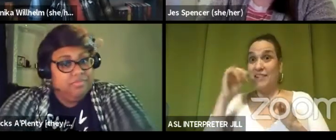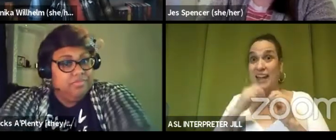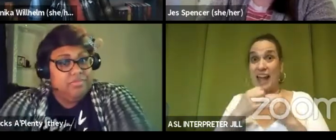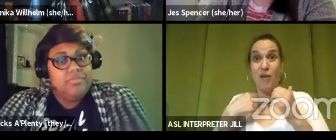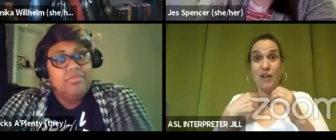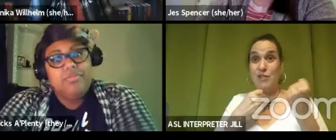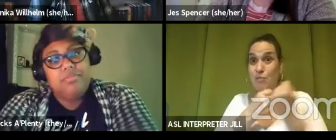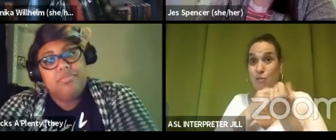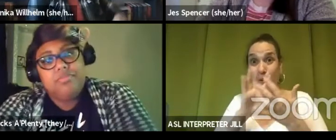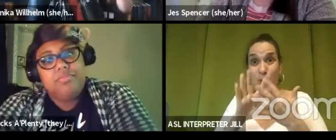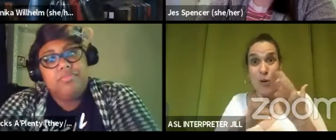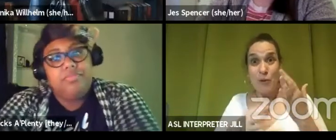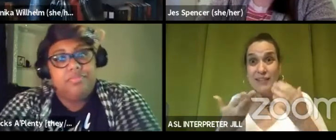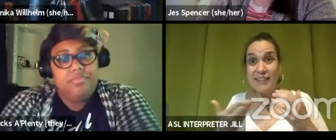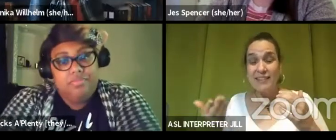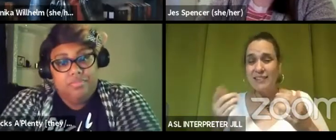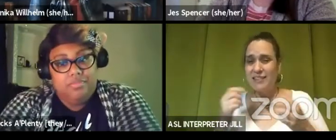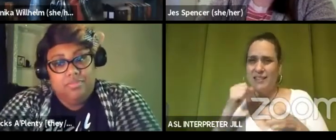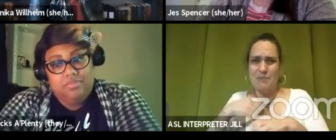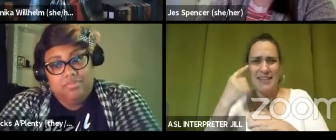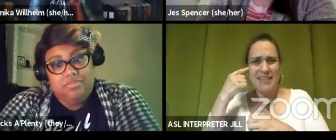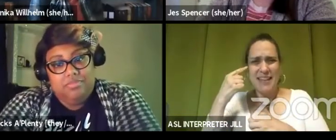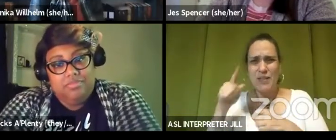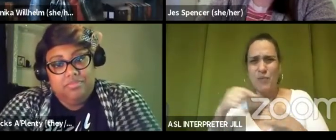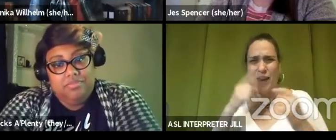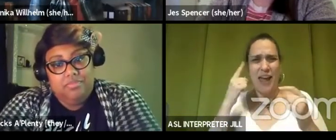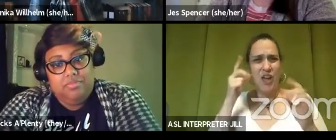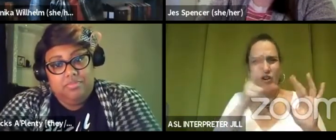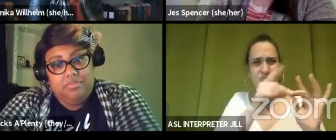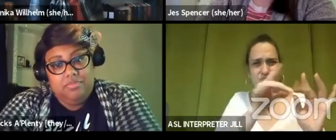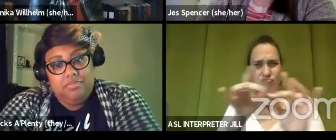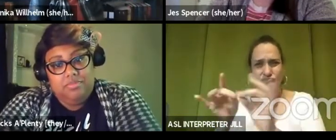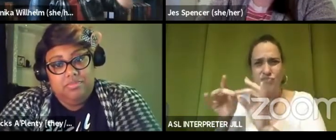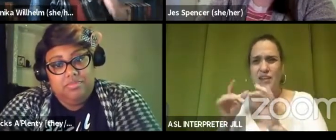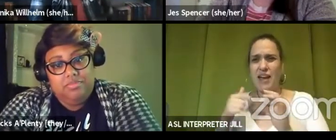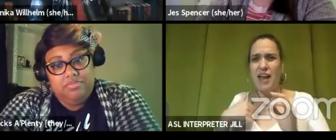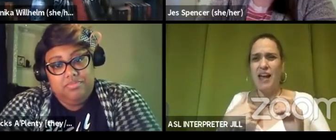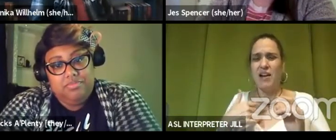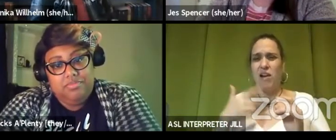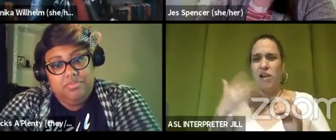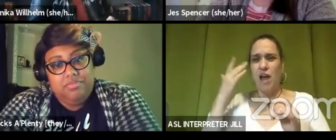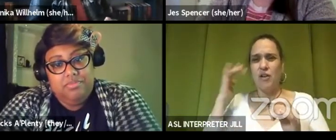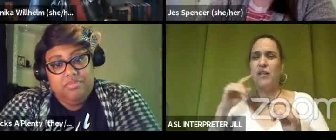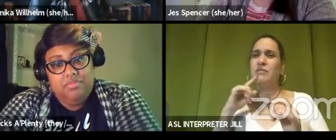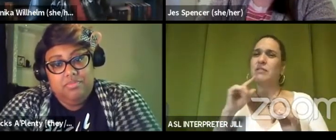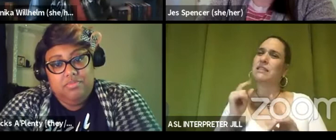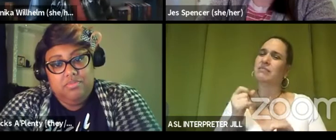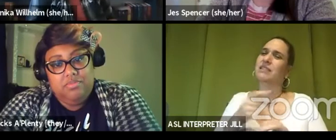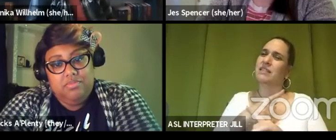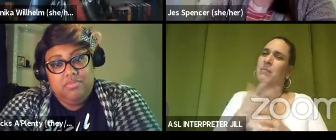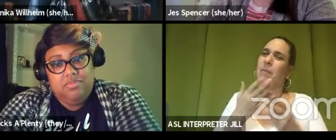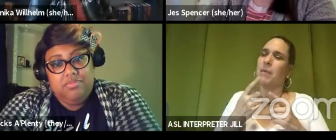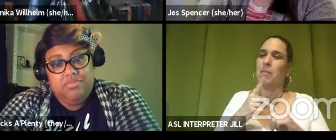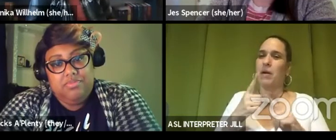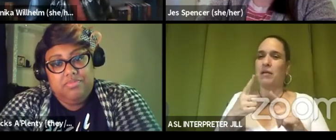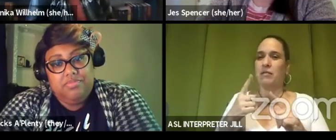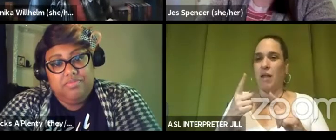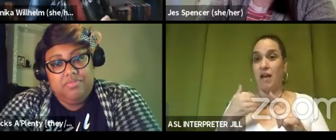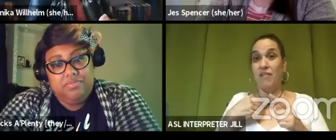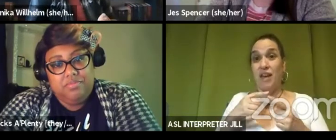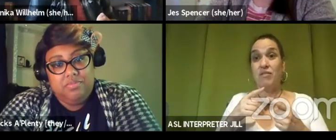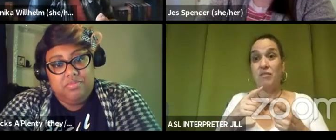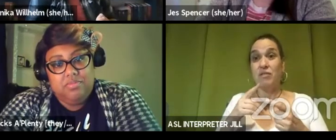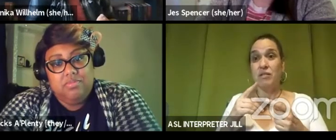make sense to me, especially listening to all of you talking. It's like, I know this is slightly different, but like, I have lost friendships or